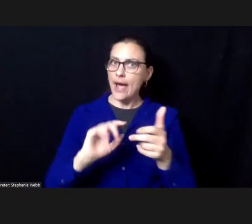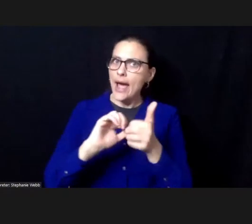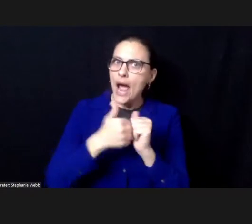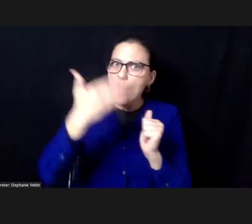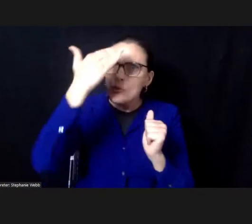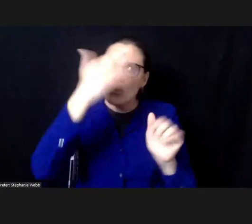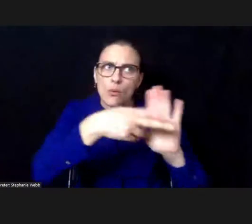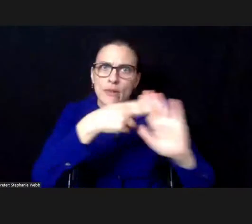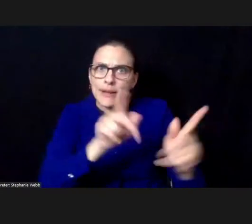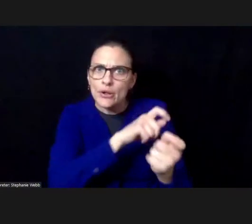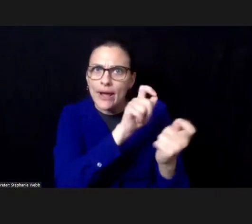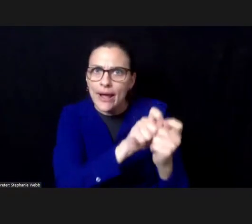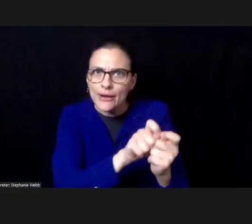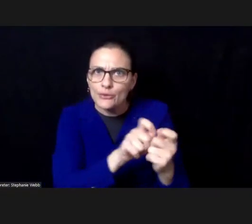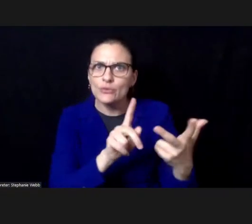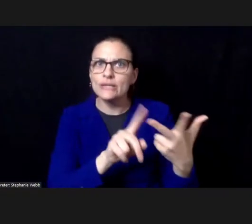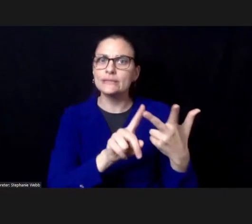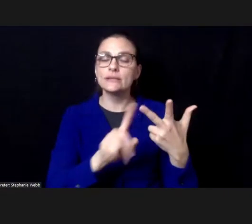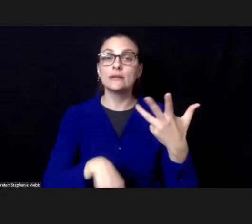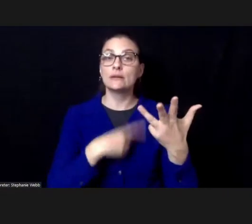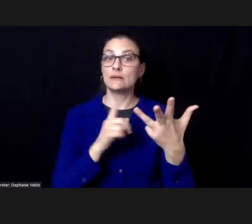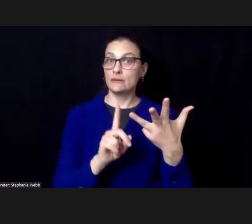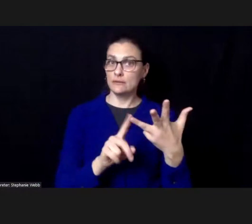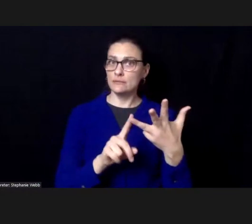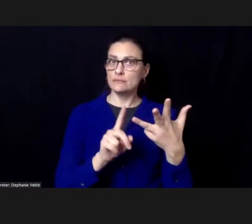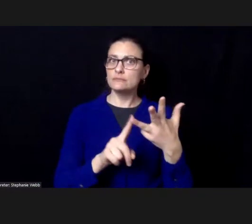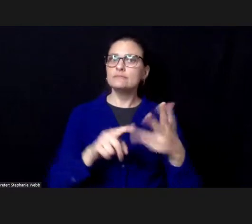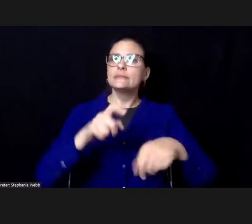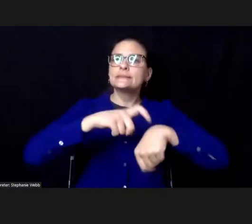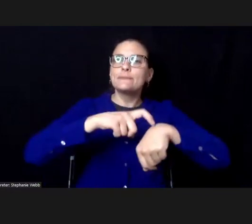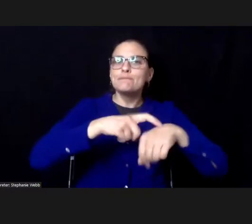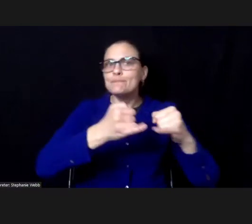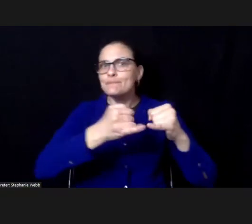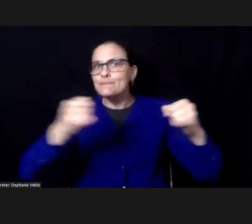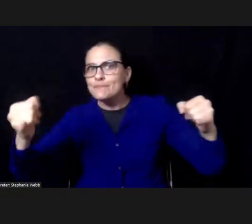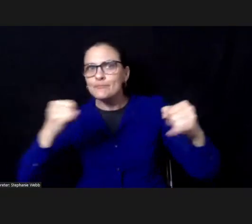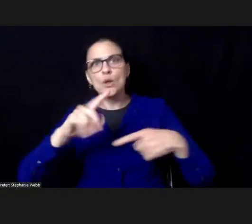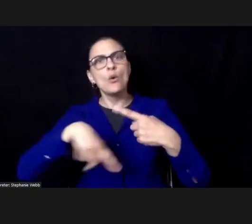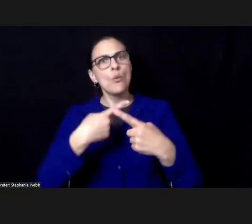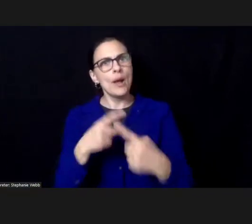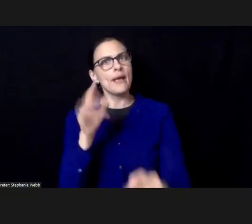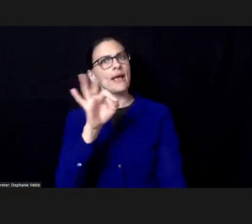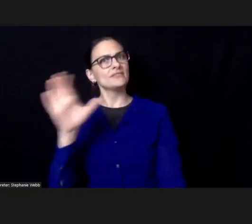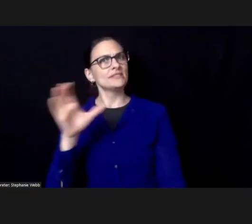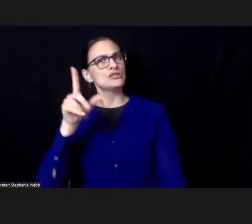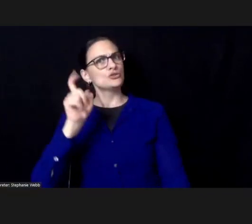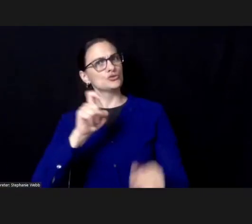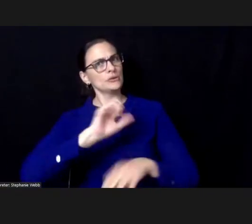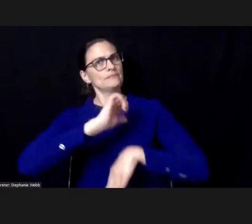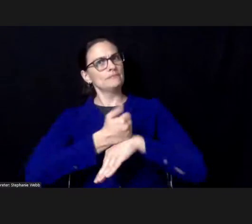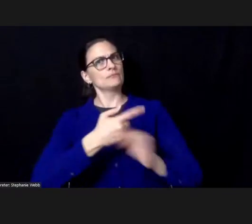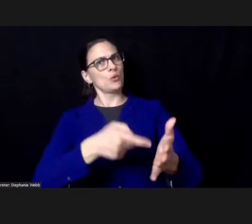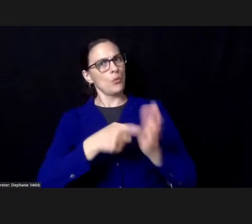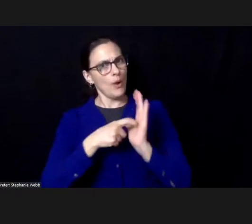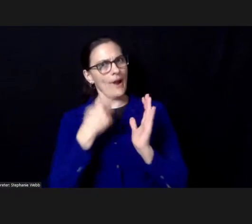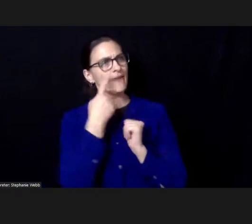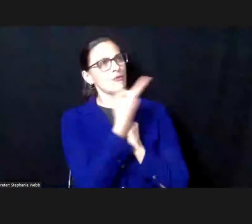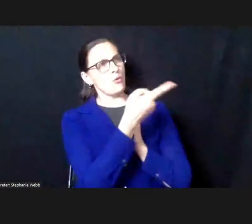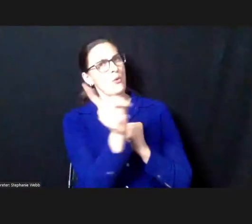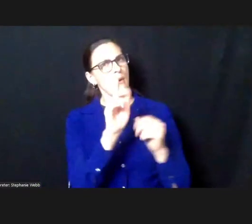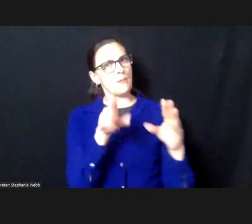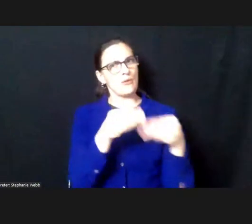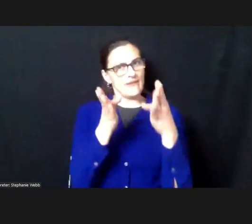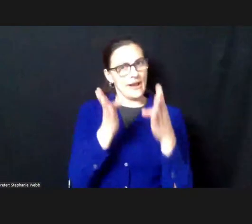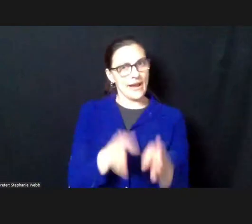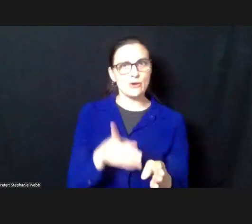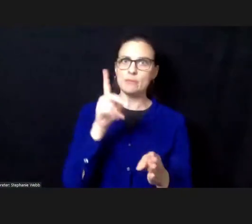appropriate timeframe for the commission to require broadband providers to meet the labeling requirements and display the relevant information